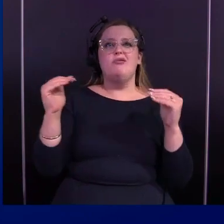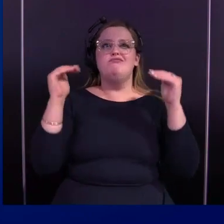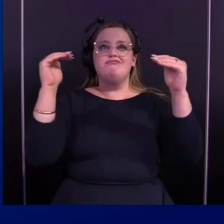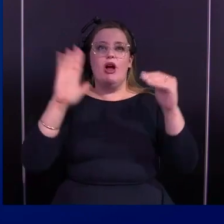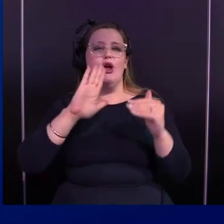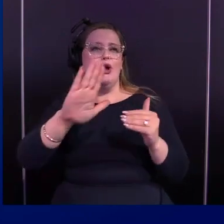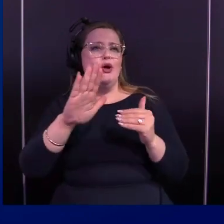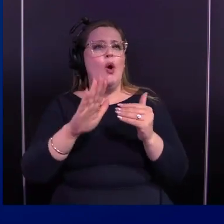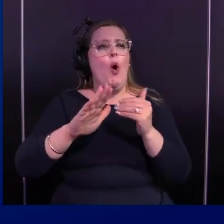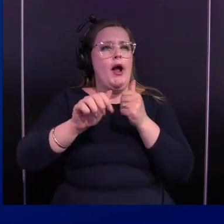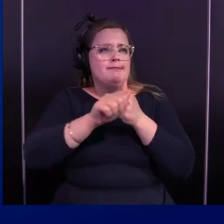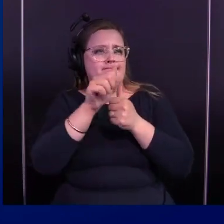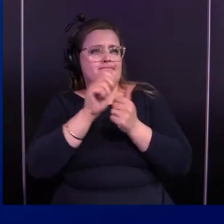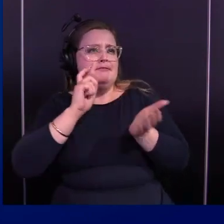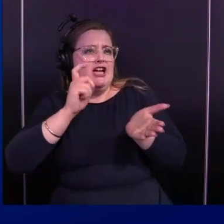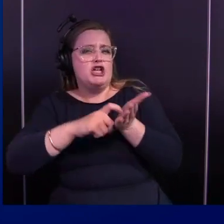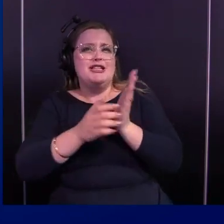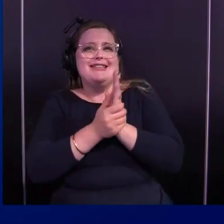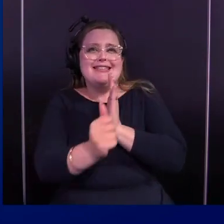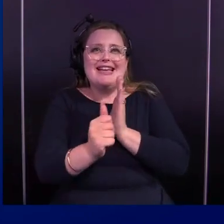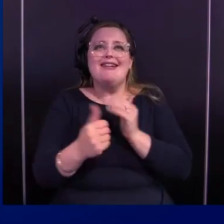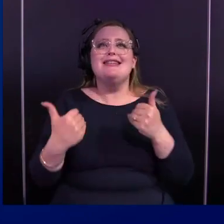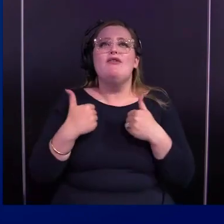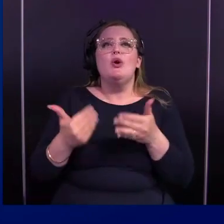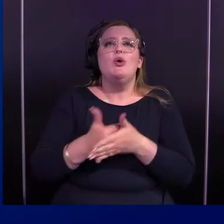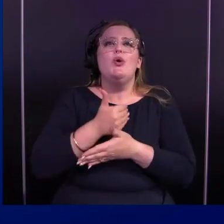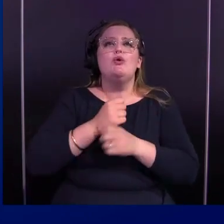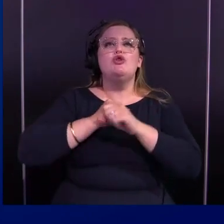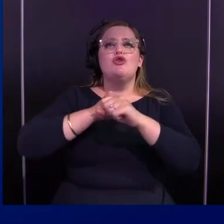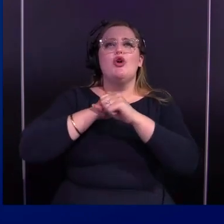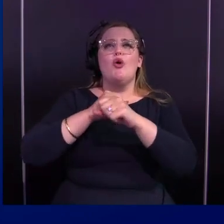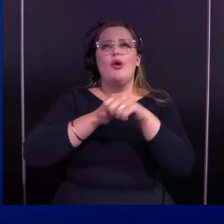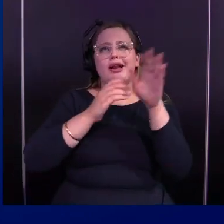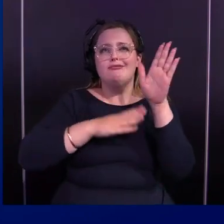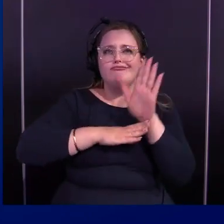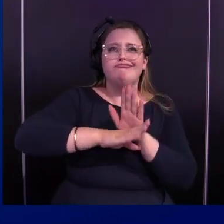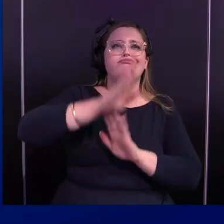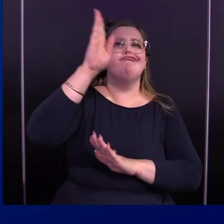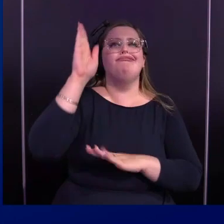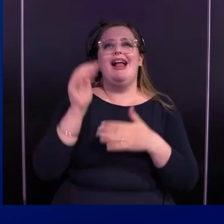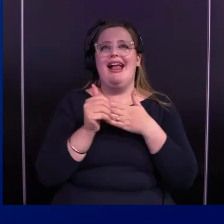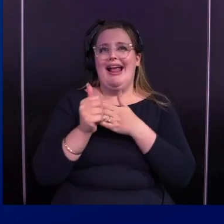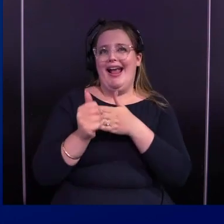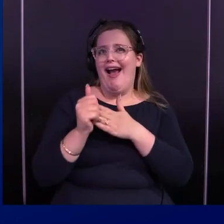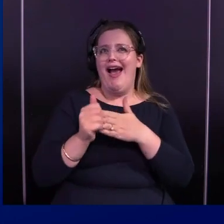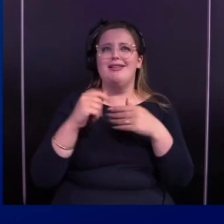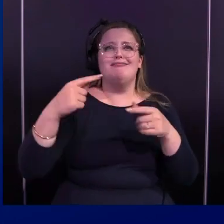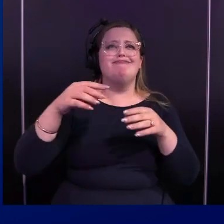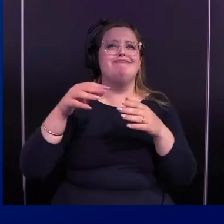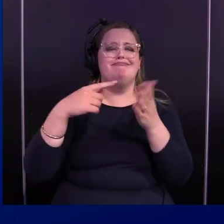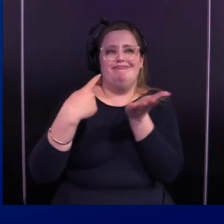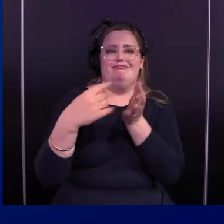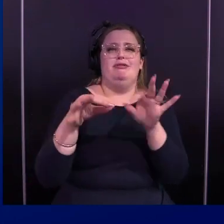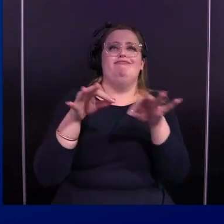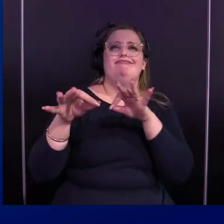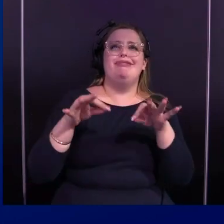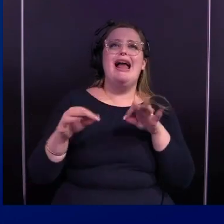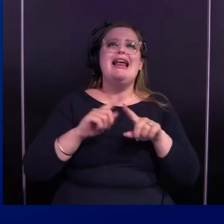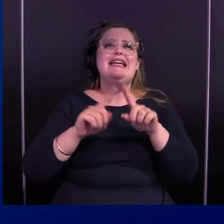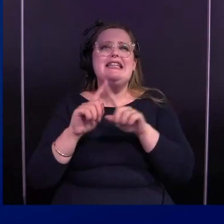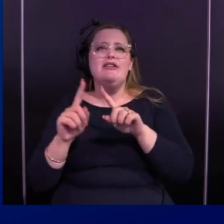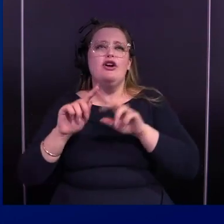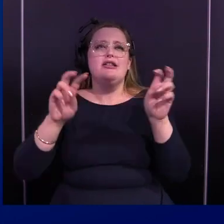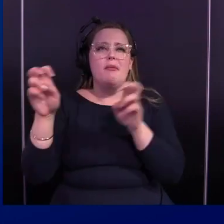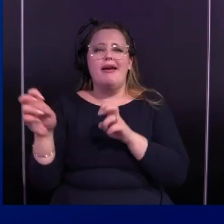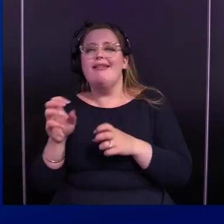detection skills, there's a new security ramp-up guide that goes over the different topics and ways, different modalities